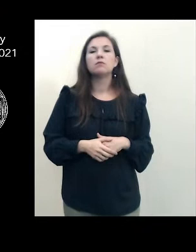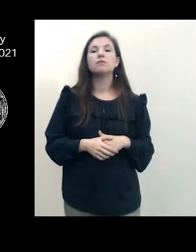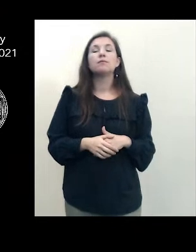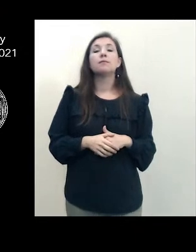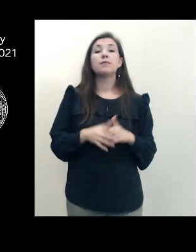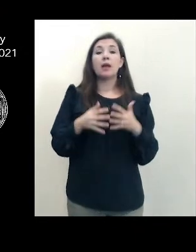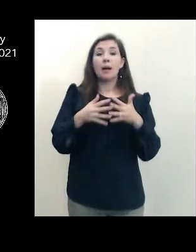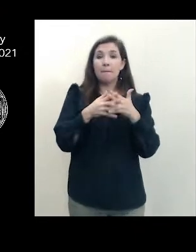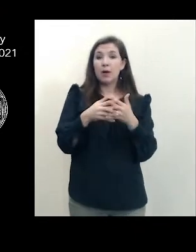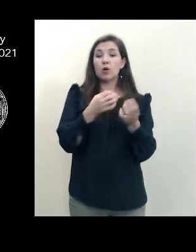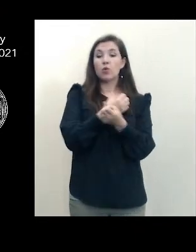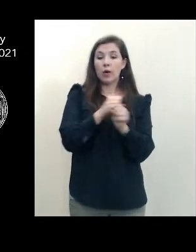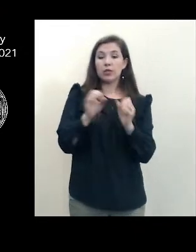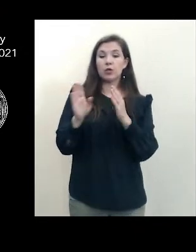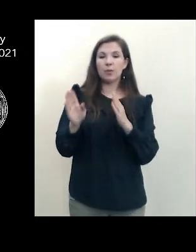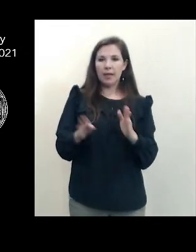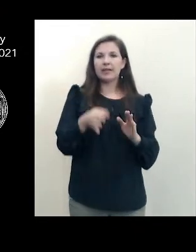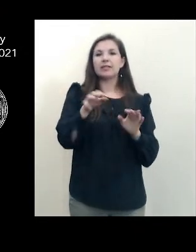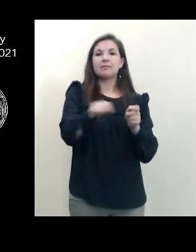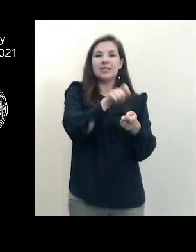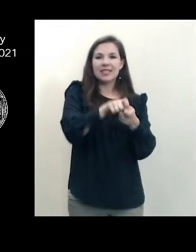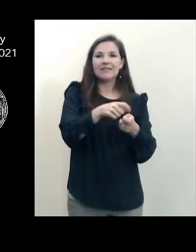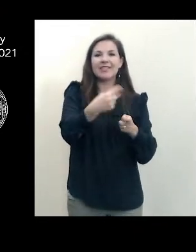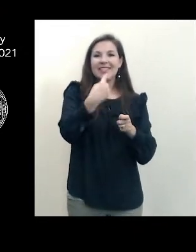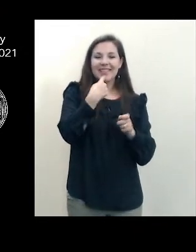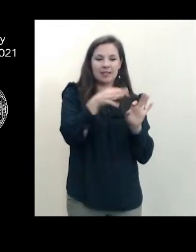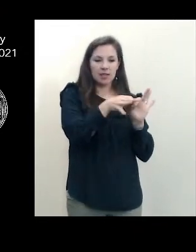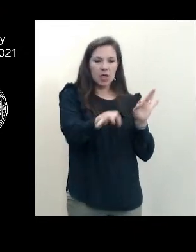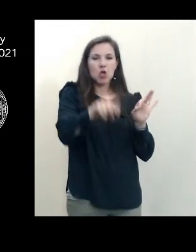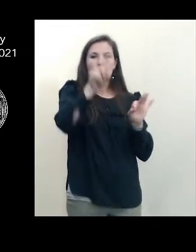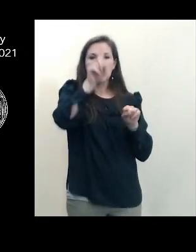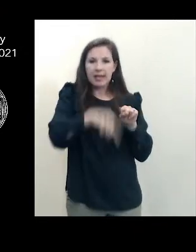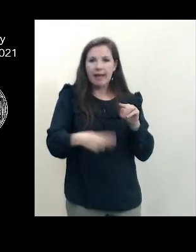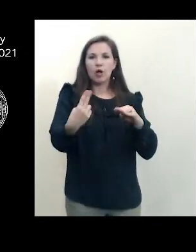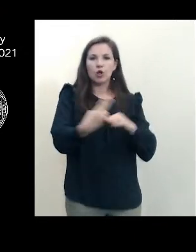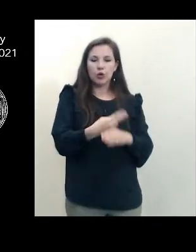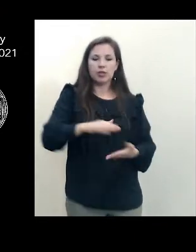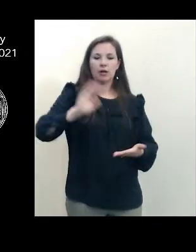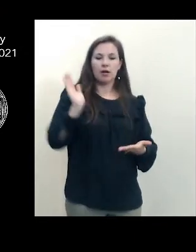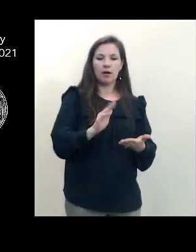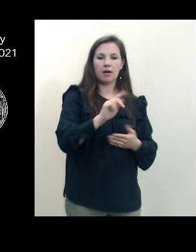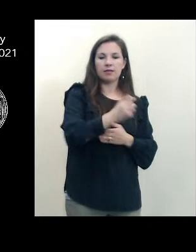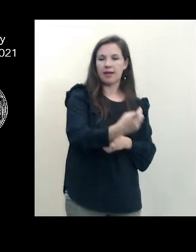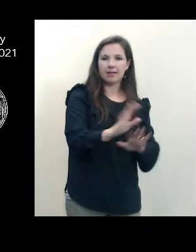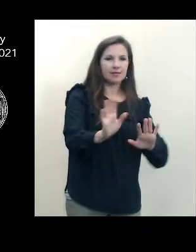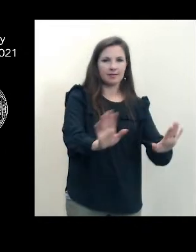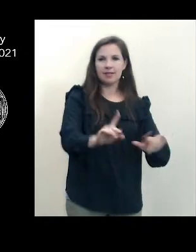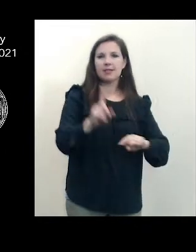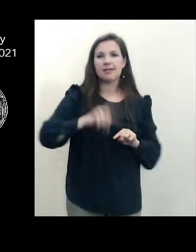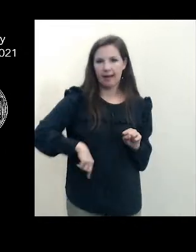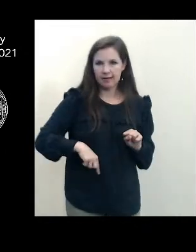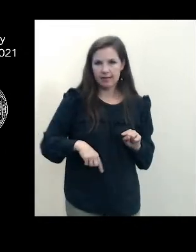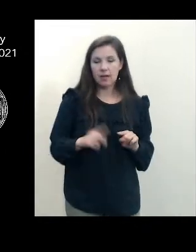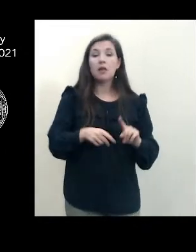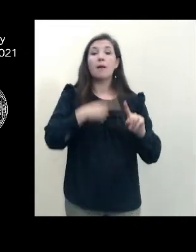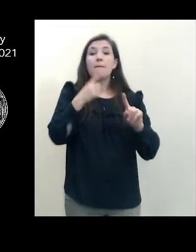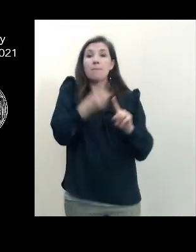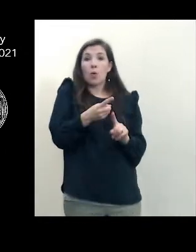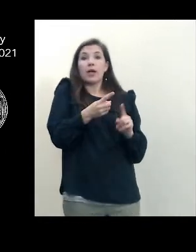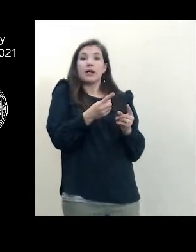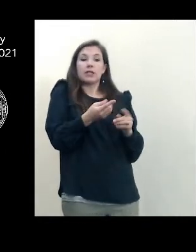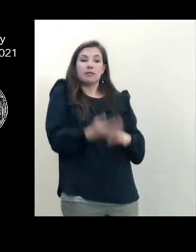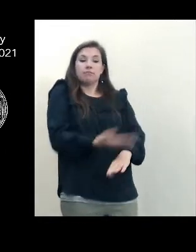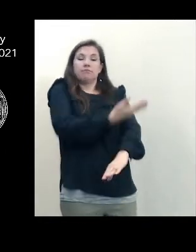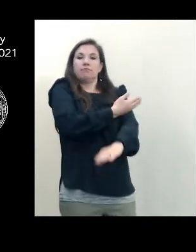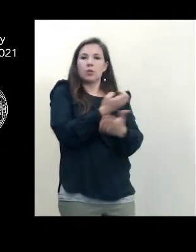law specifically states you cannot use it to cut your taxes. It's supposed to stimulate the economy. You want to invest it in projects where